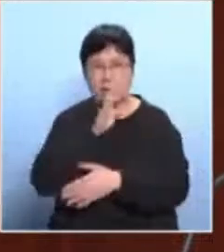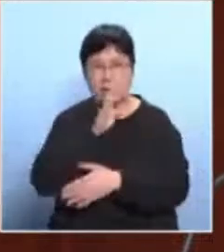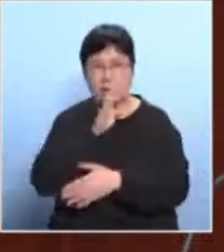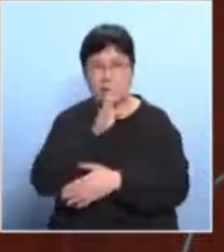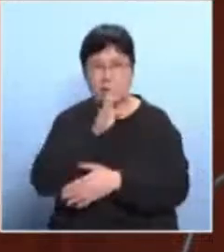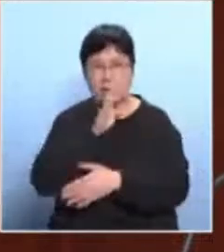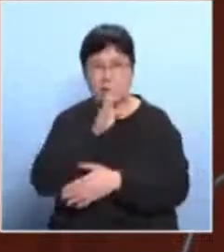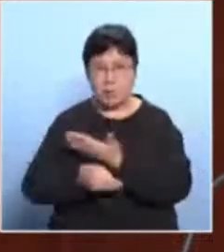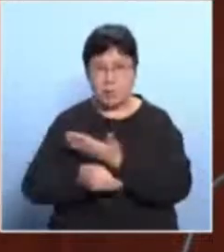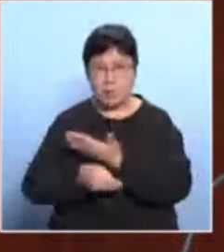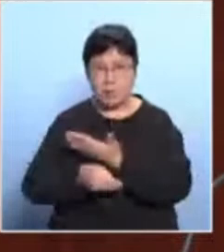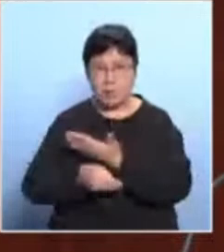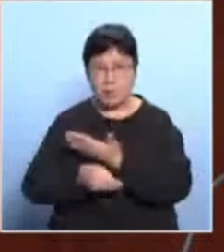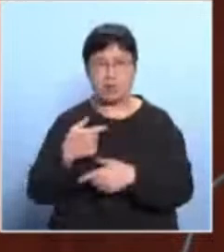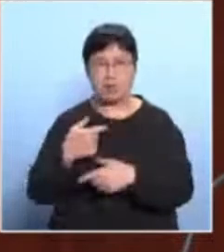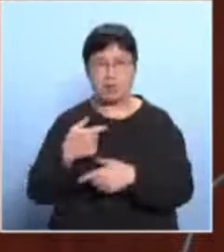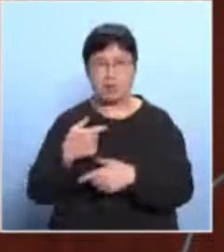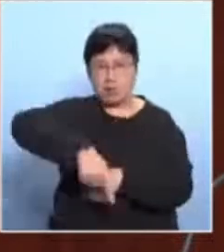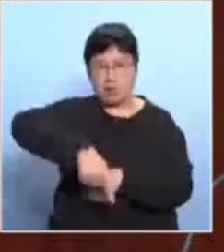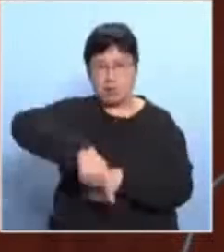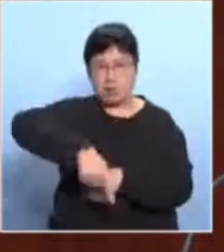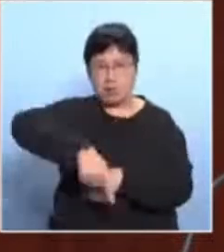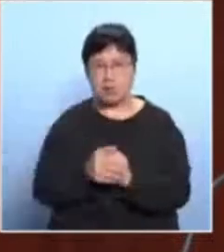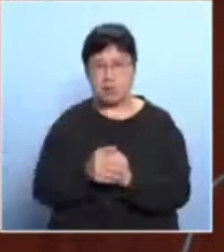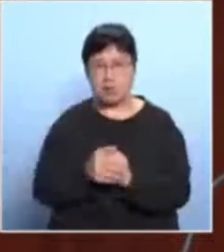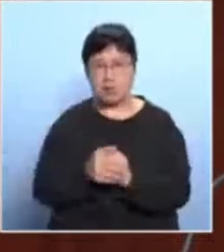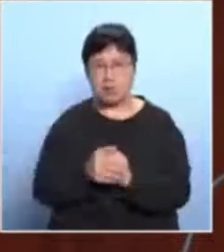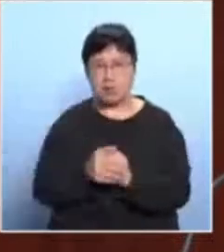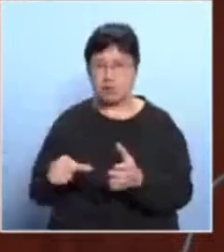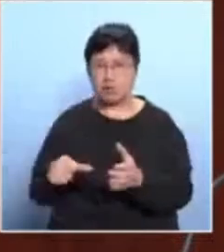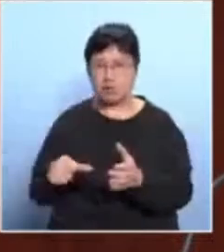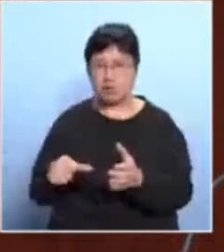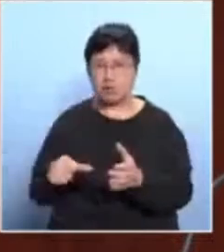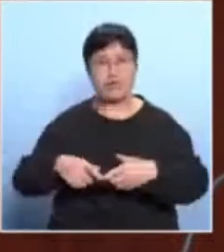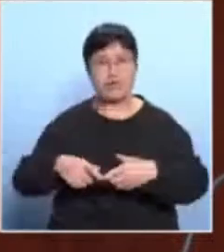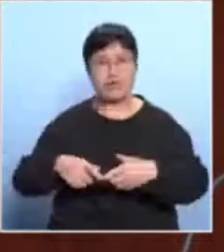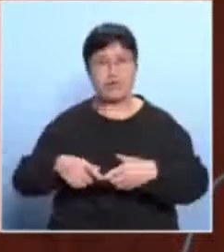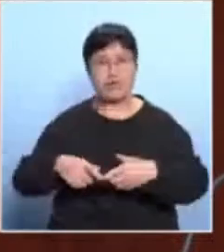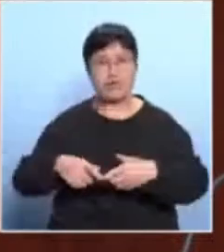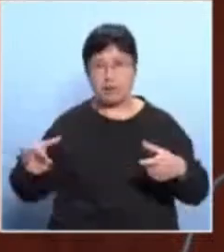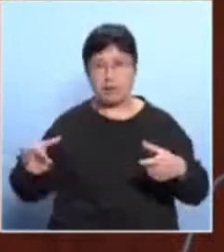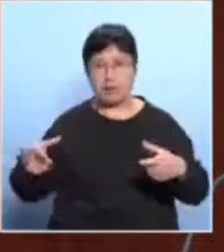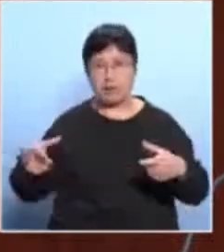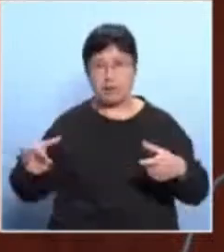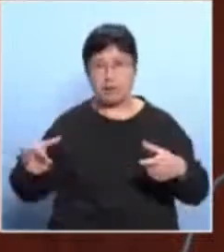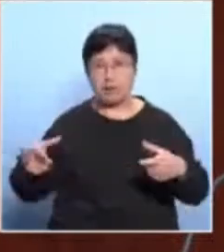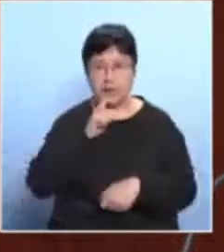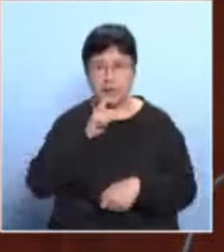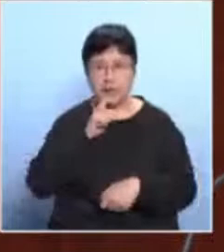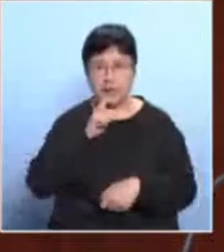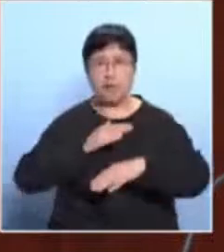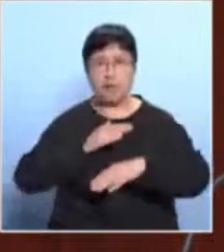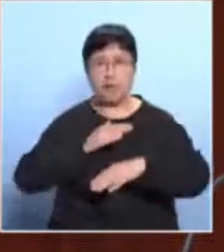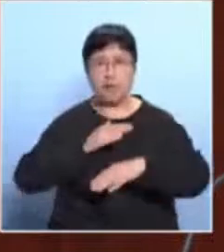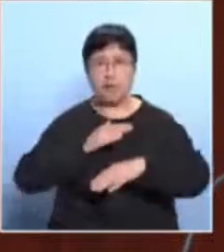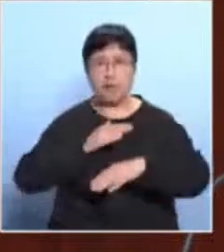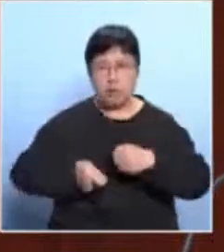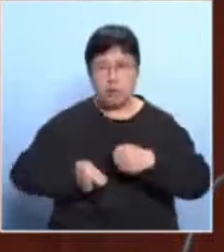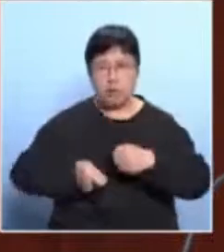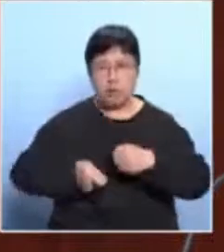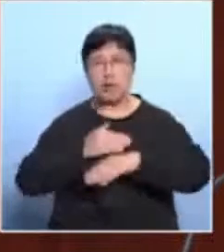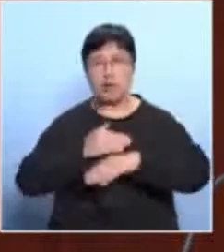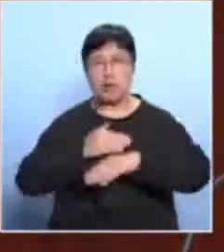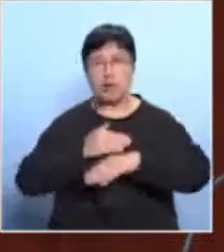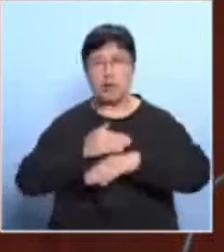Occupying the largest stretch of land, this zone enjoys the geographic advantages of the BCPs at Lo